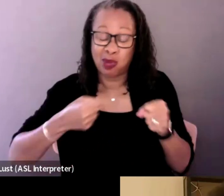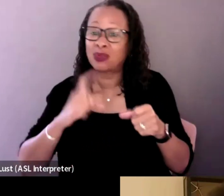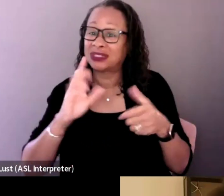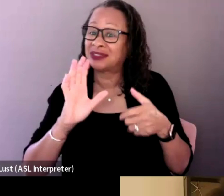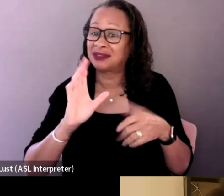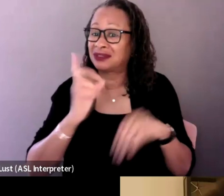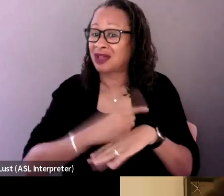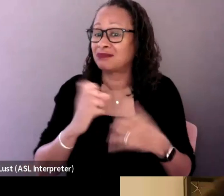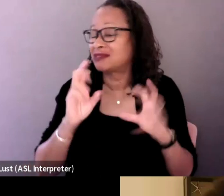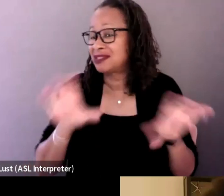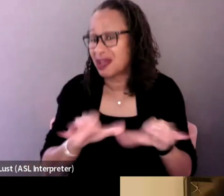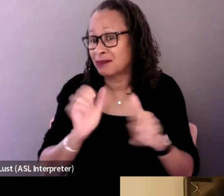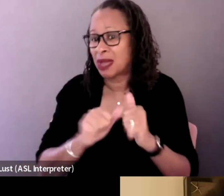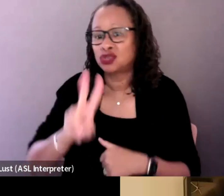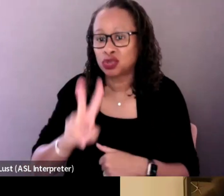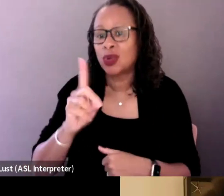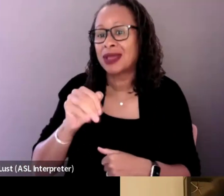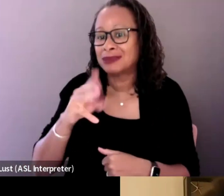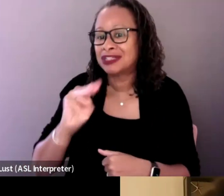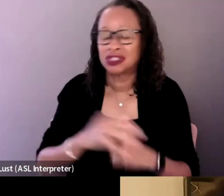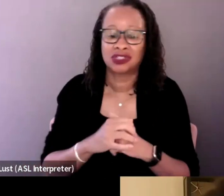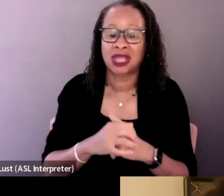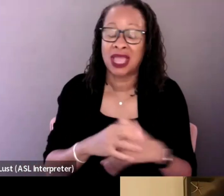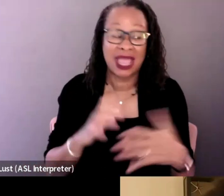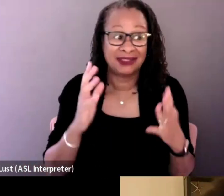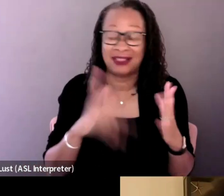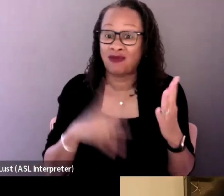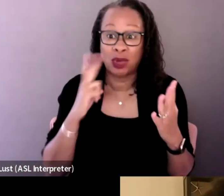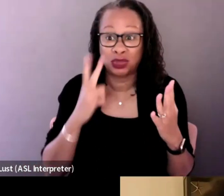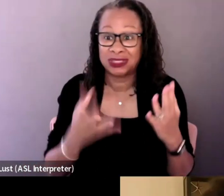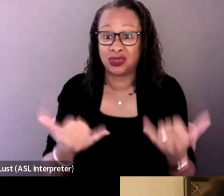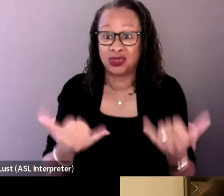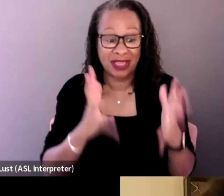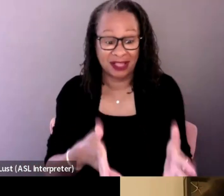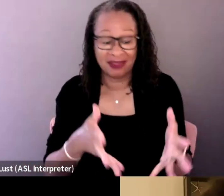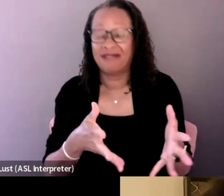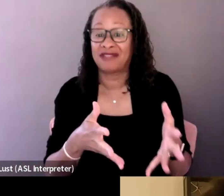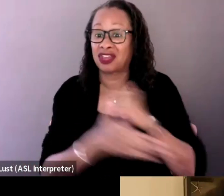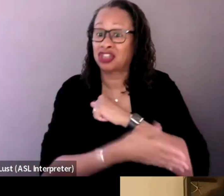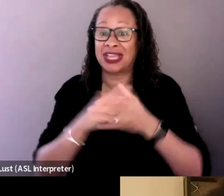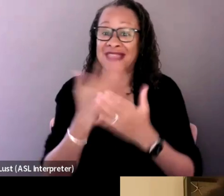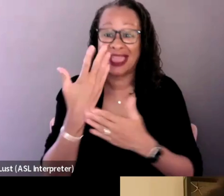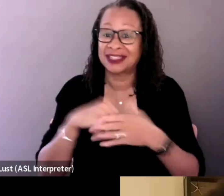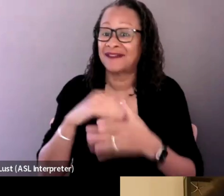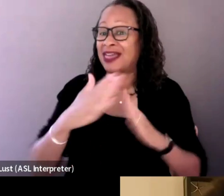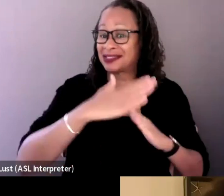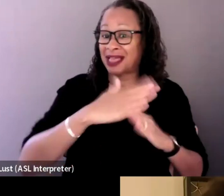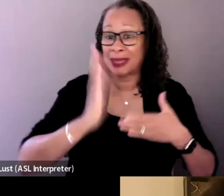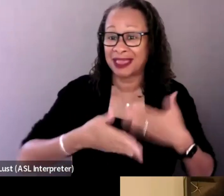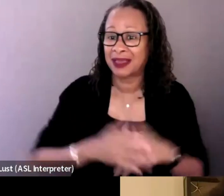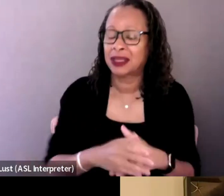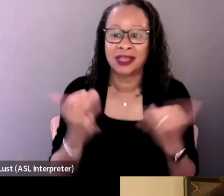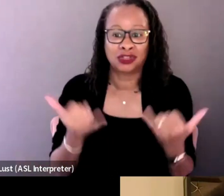the outcome was what we see today. And they left the country in the hands of the Taliban at the end. And today,